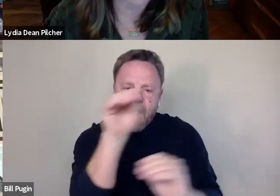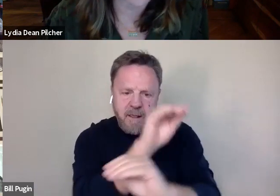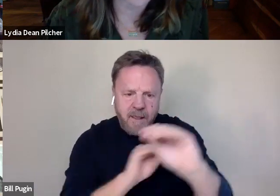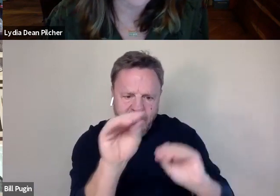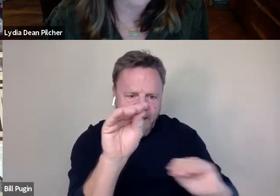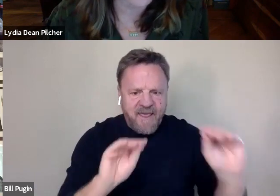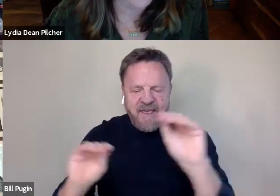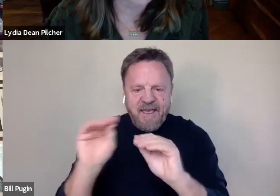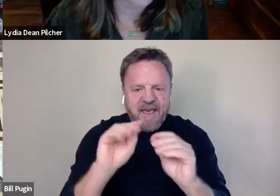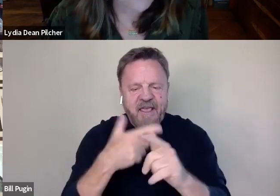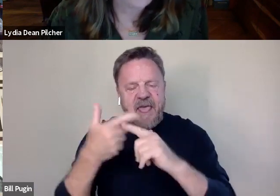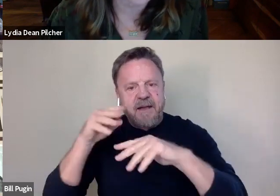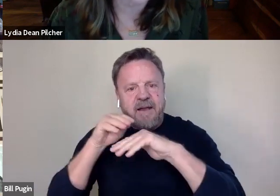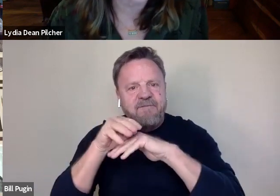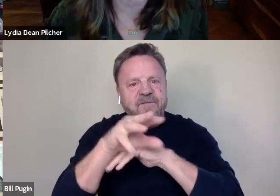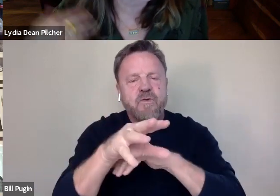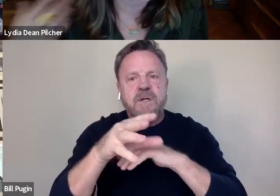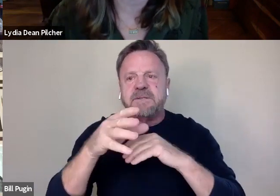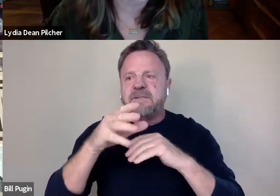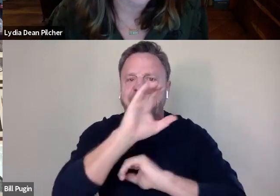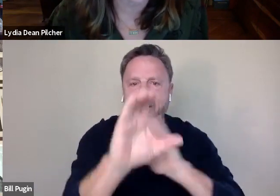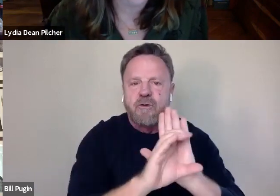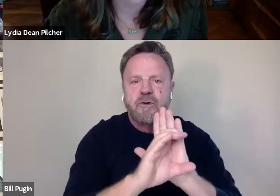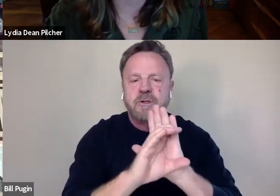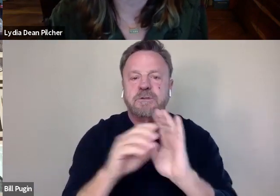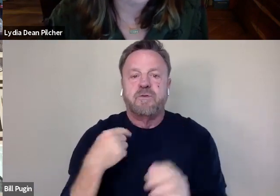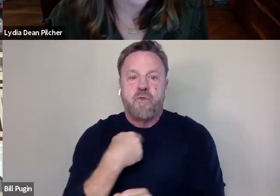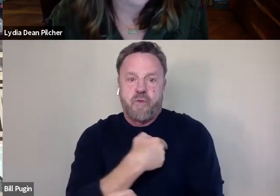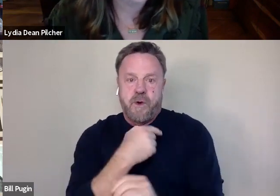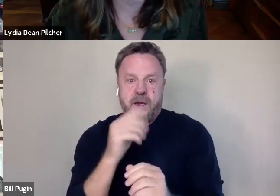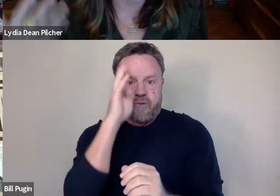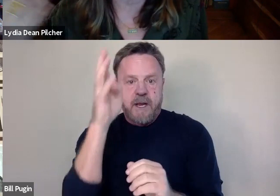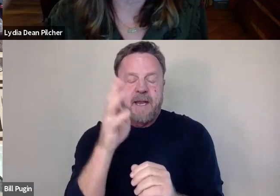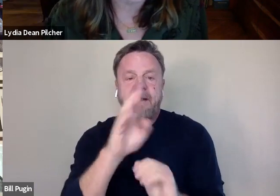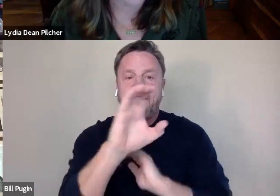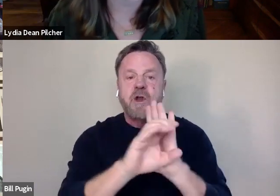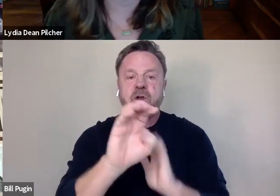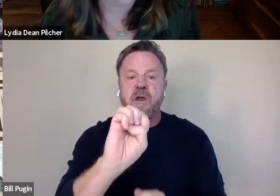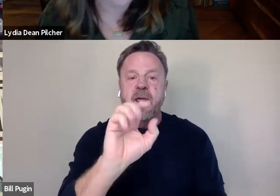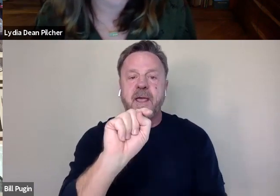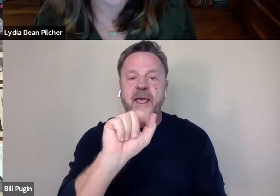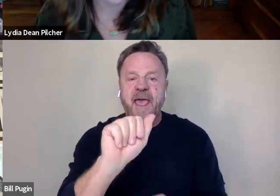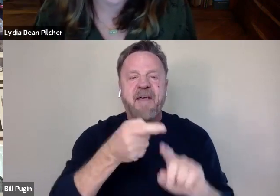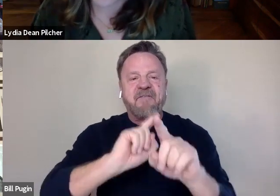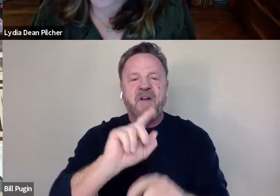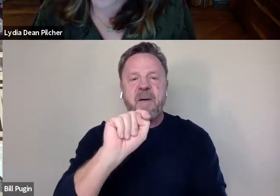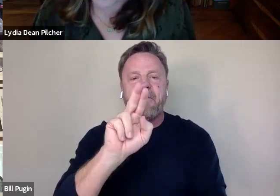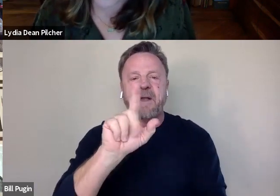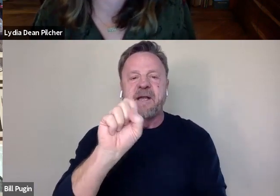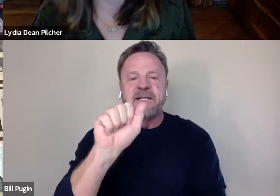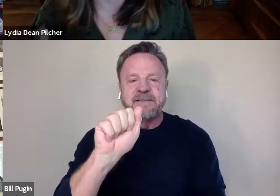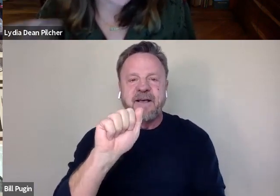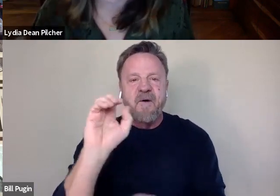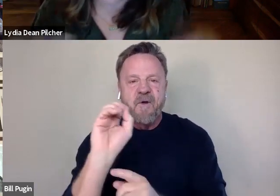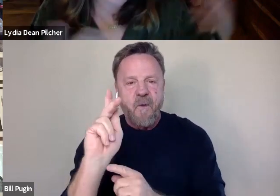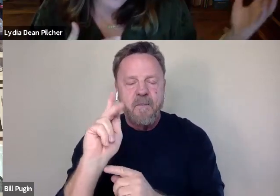even influence, you know, characters. Like we created the character of Etta, who is from Tulsa, Oklahoma, which, you